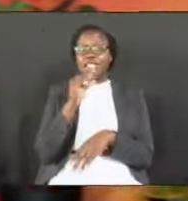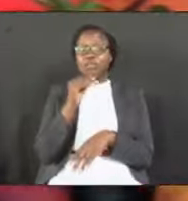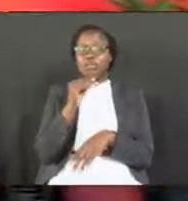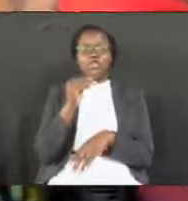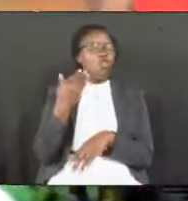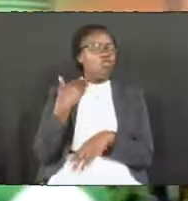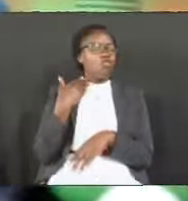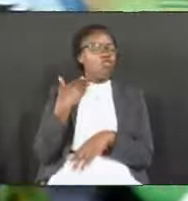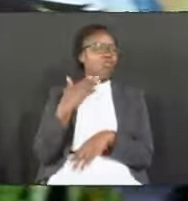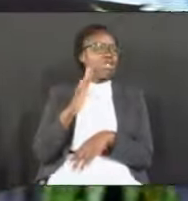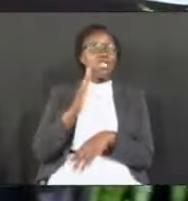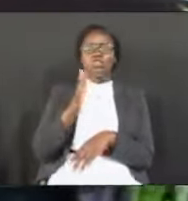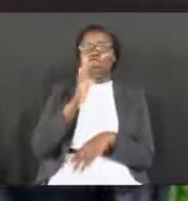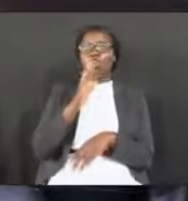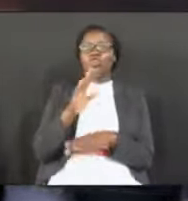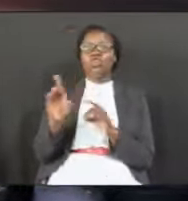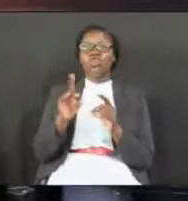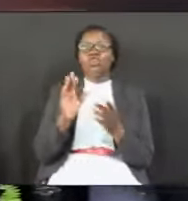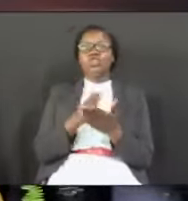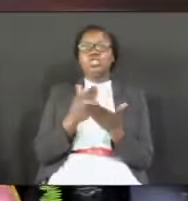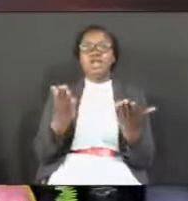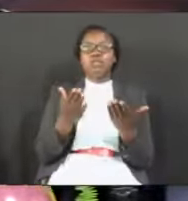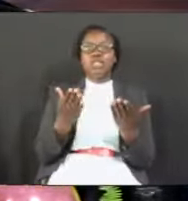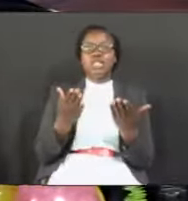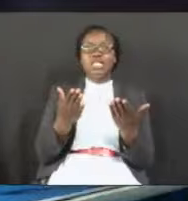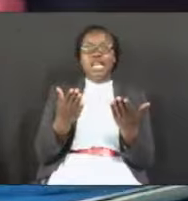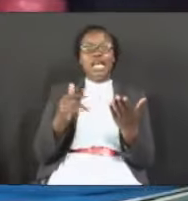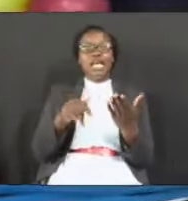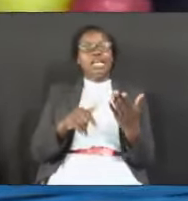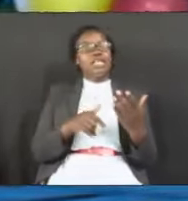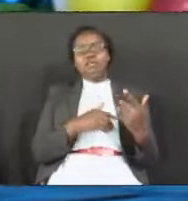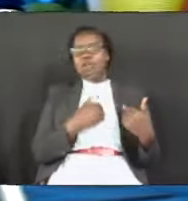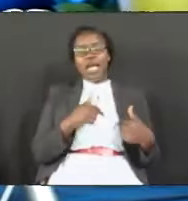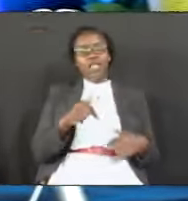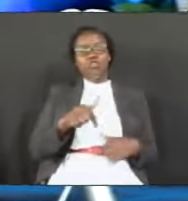God, do something in my life that they may see.